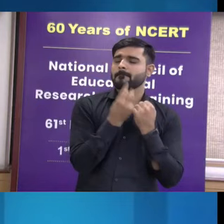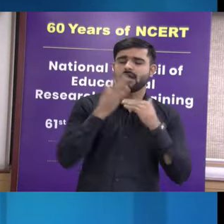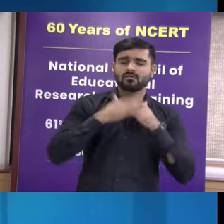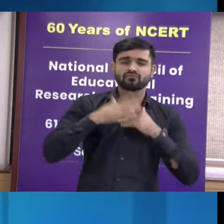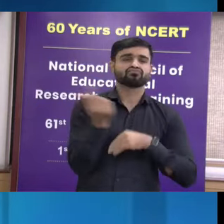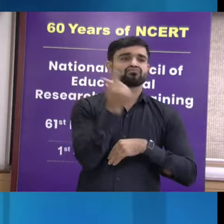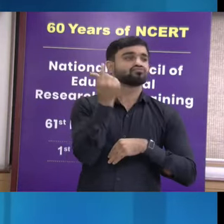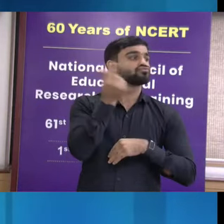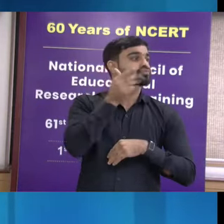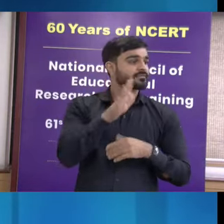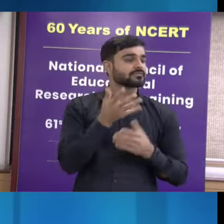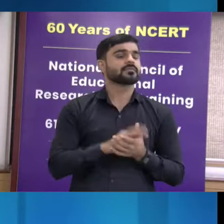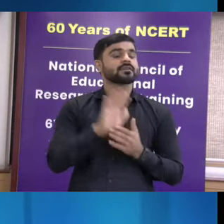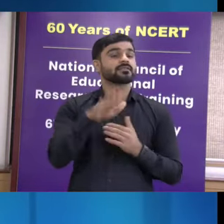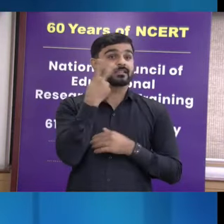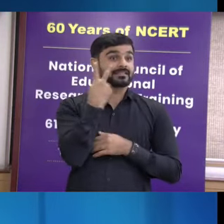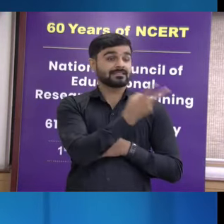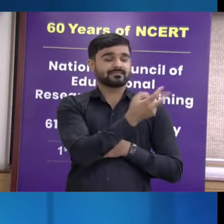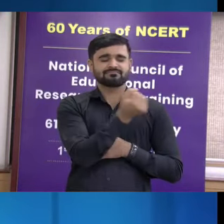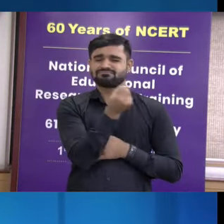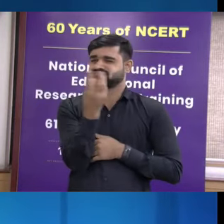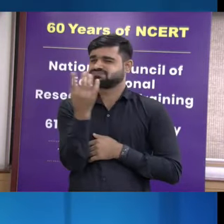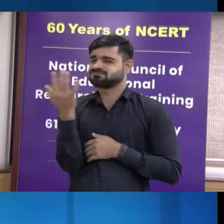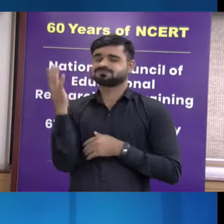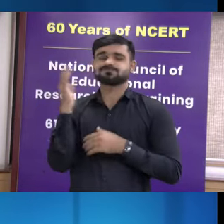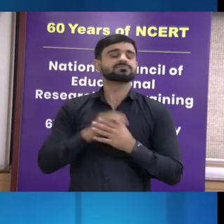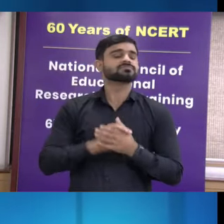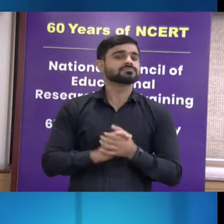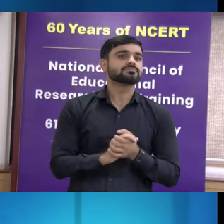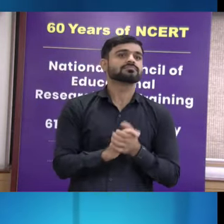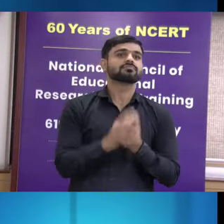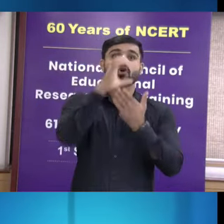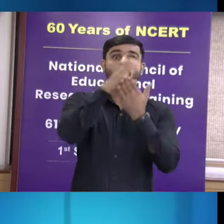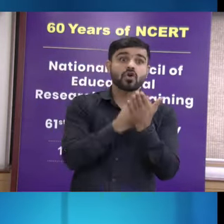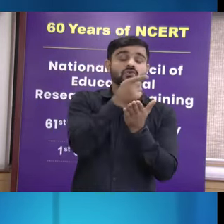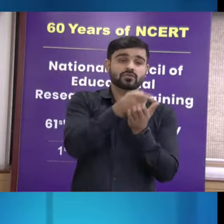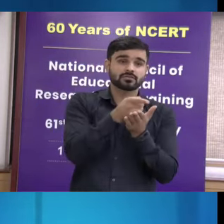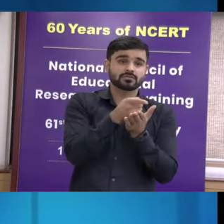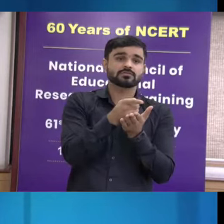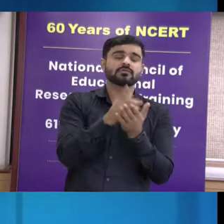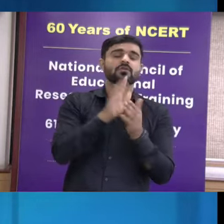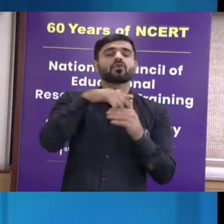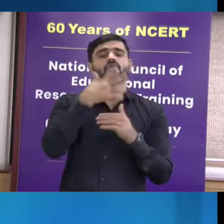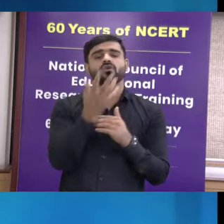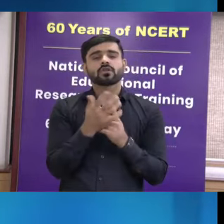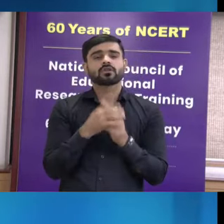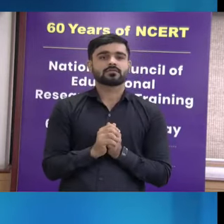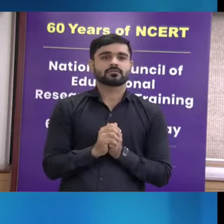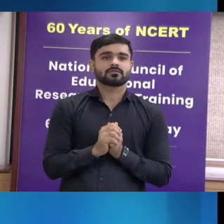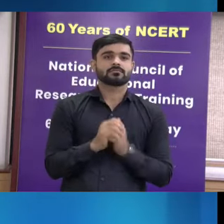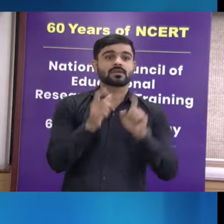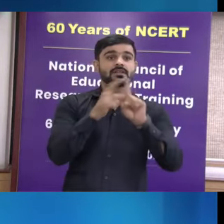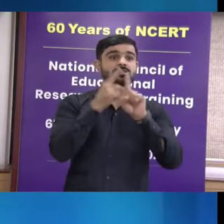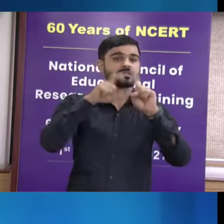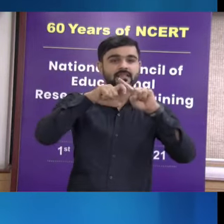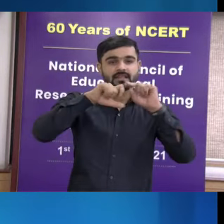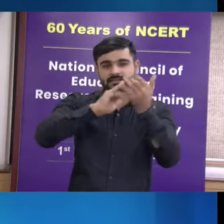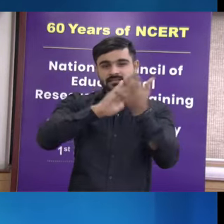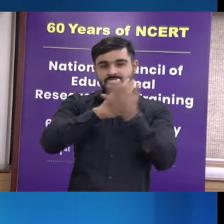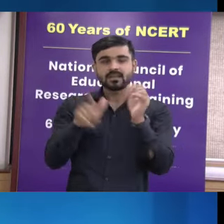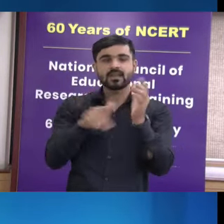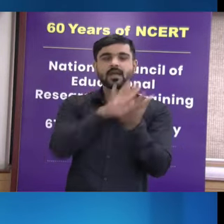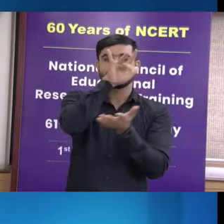this. And we have seen the number of crores of hits on even the Diksha platform.